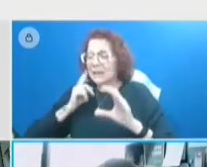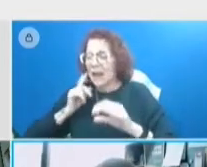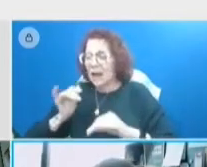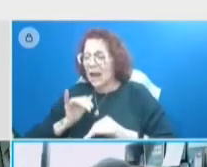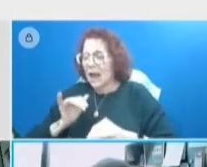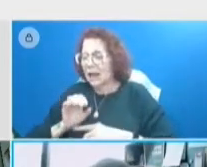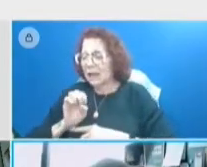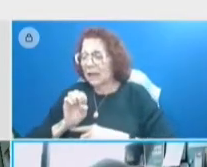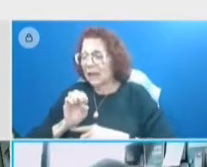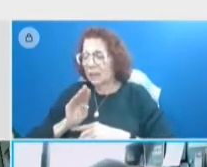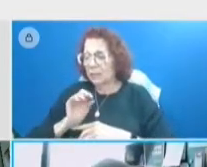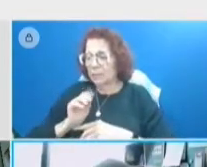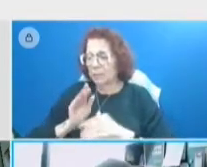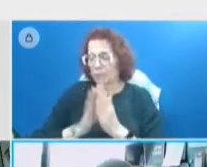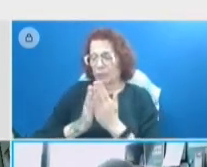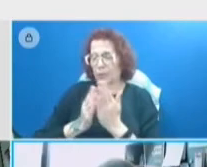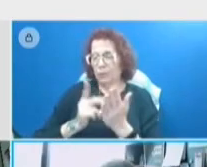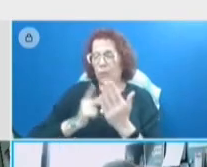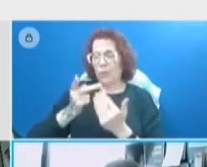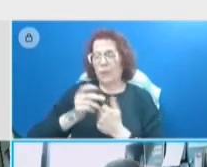approximately